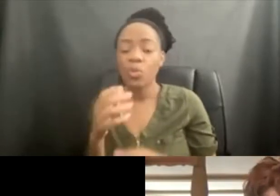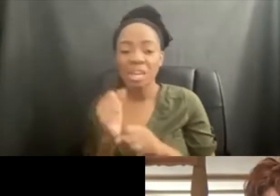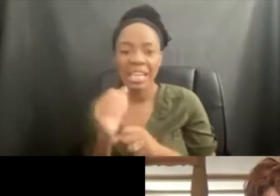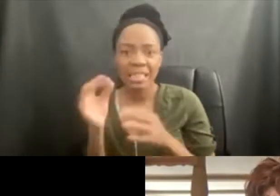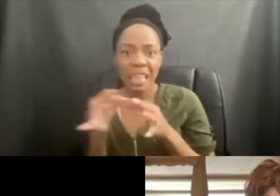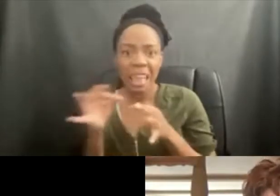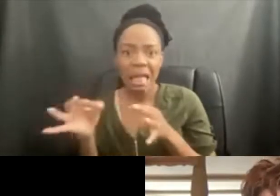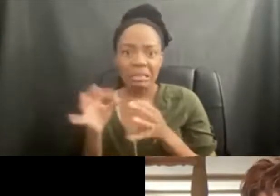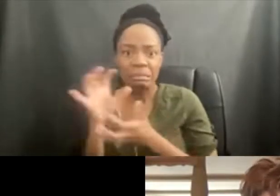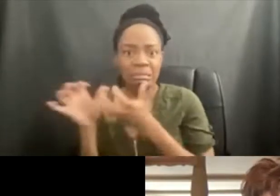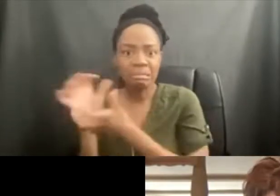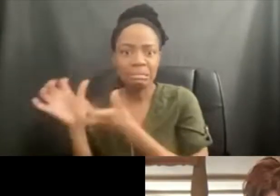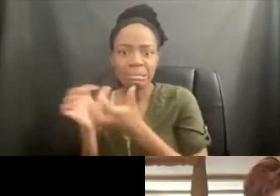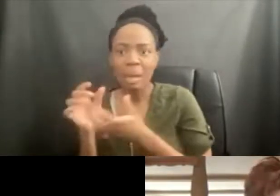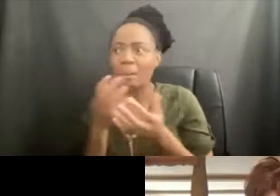up.